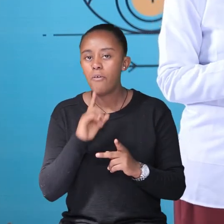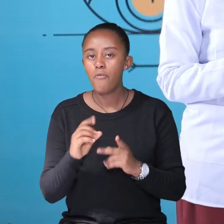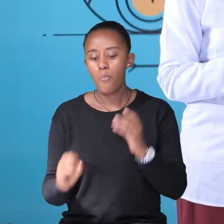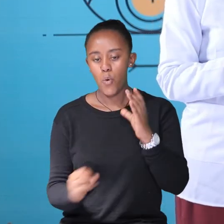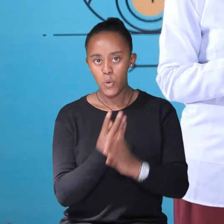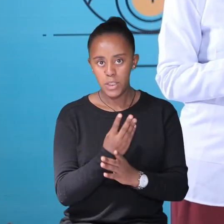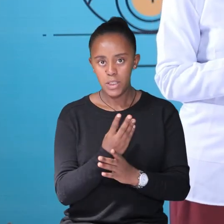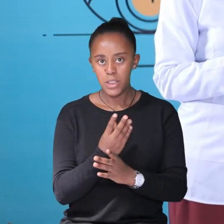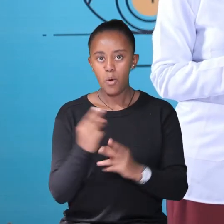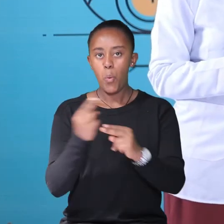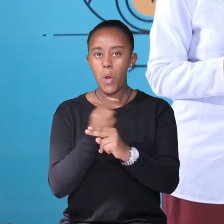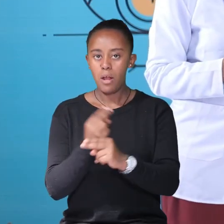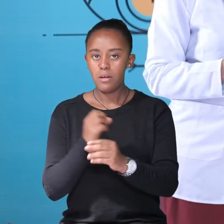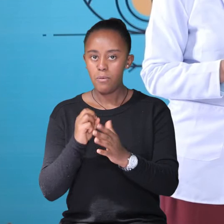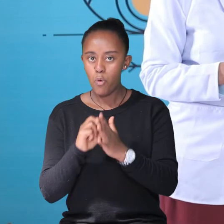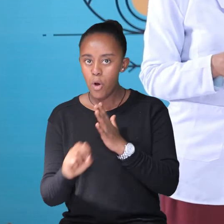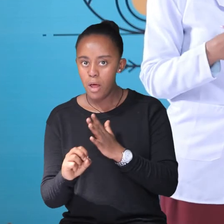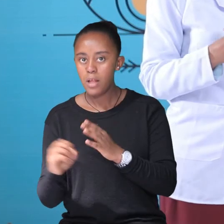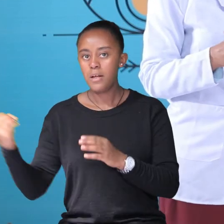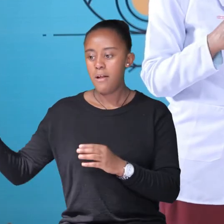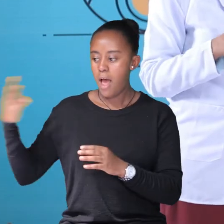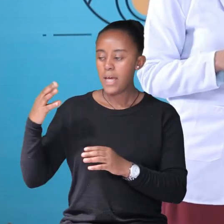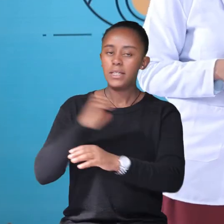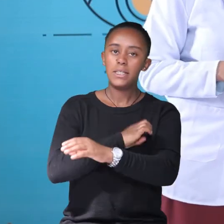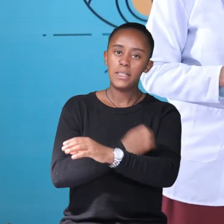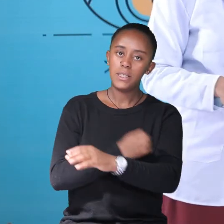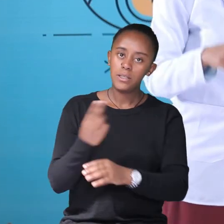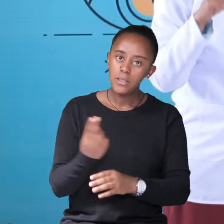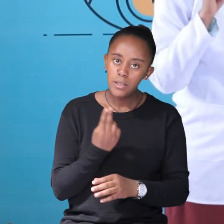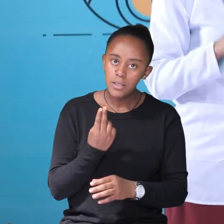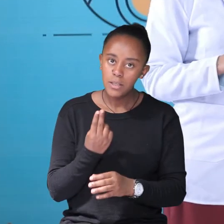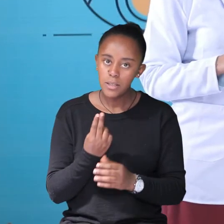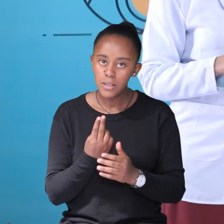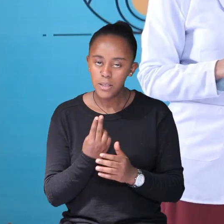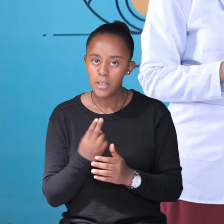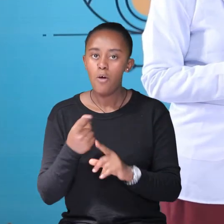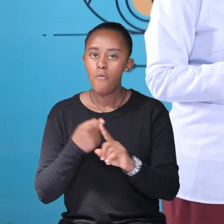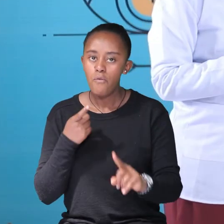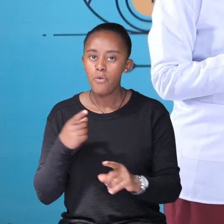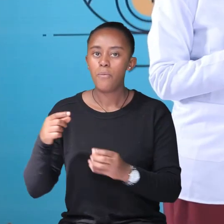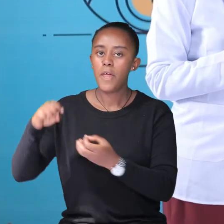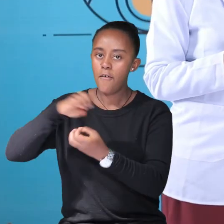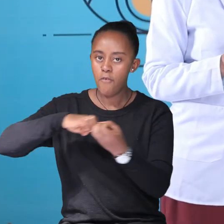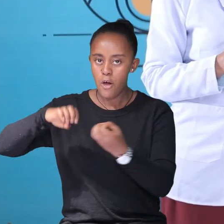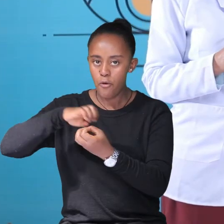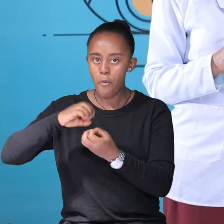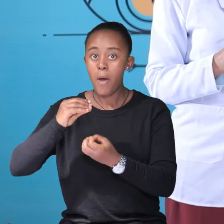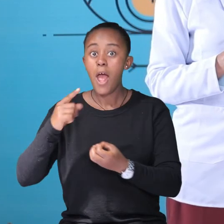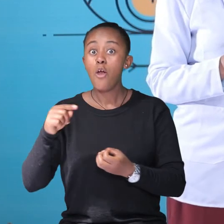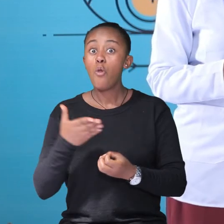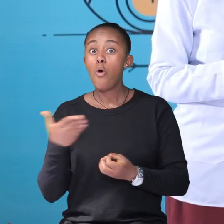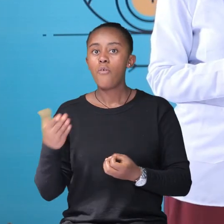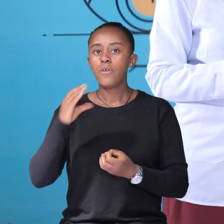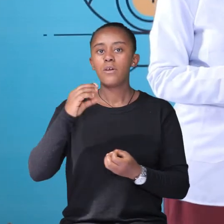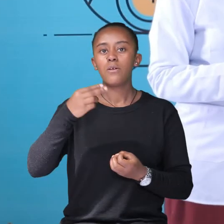process of producing organic products by using light energy. The light energy is obtained from the environment